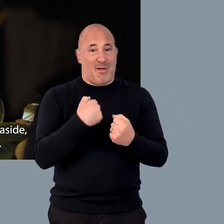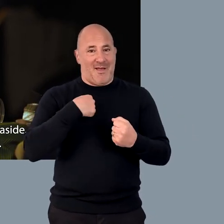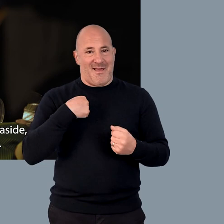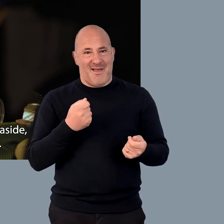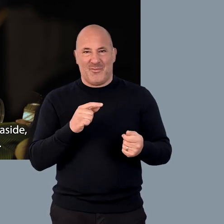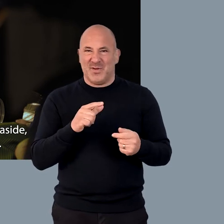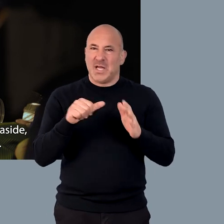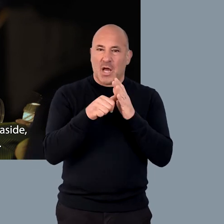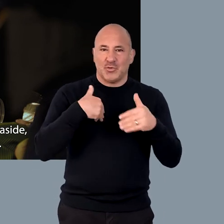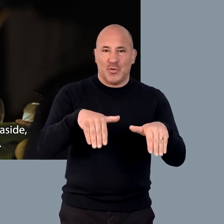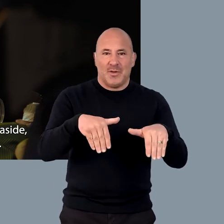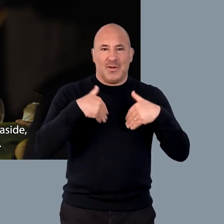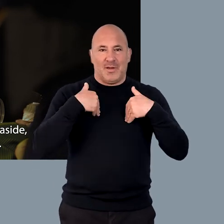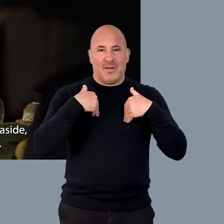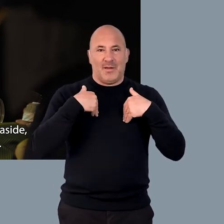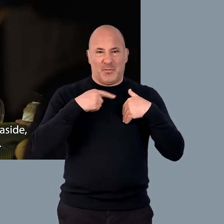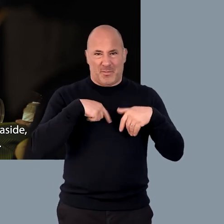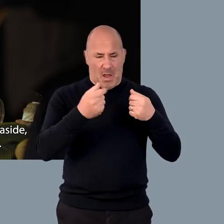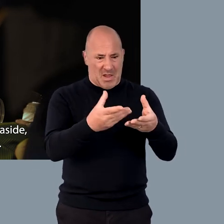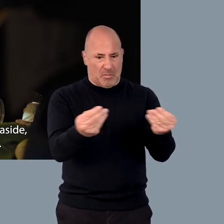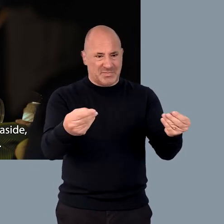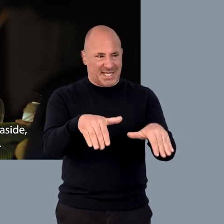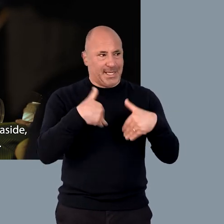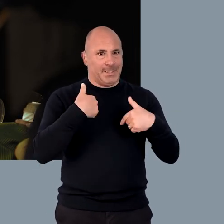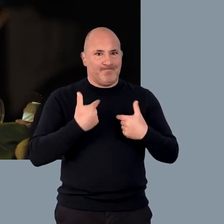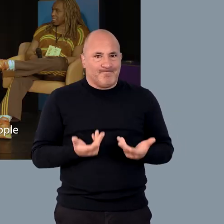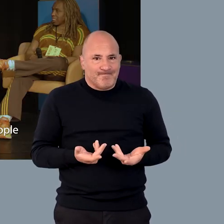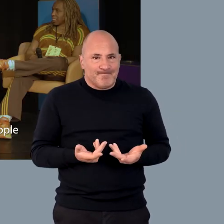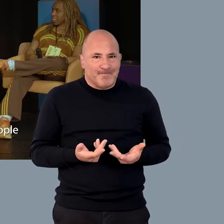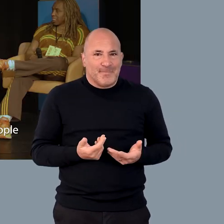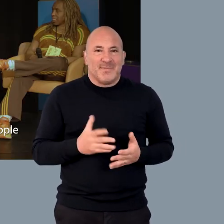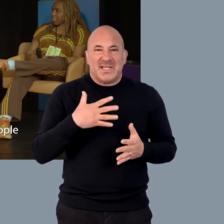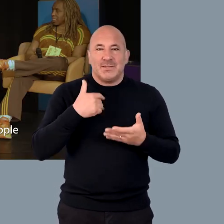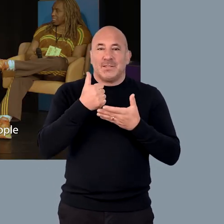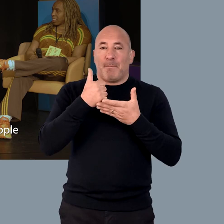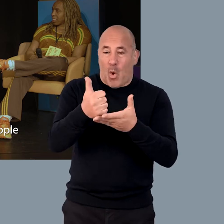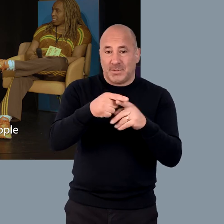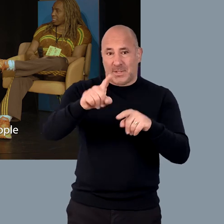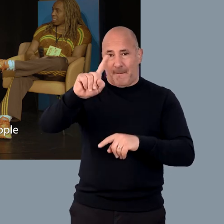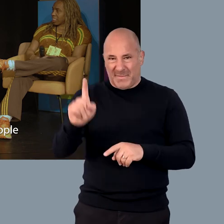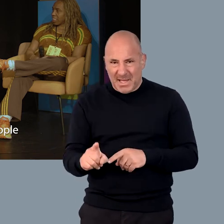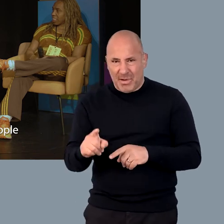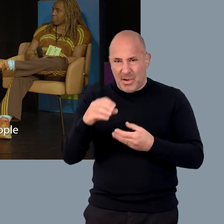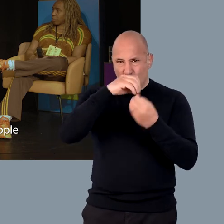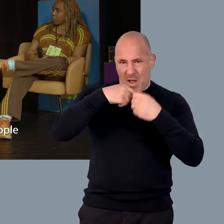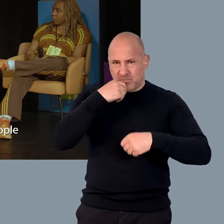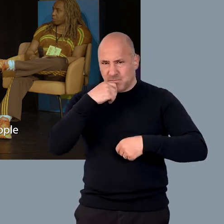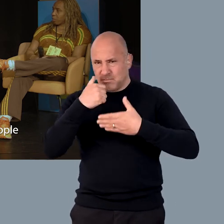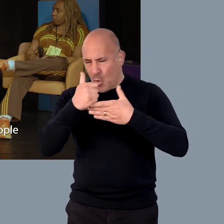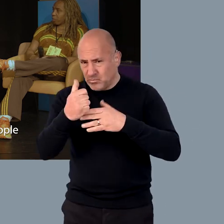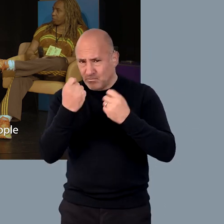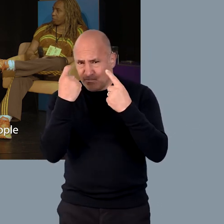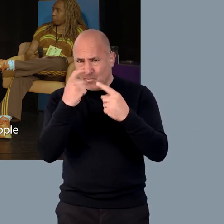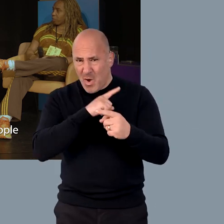that power it's not enough just to step aside because then you just leave a vacuum so actually you need to support those people and work out